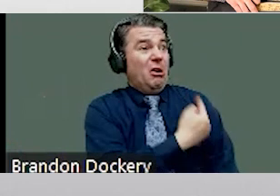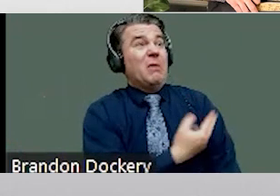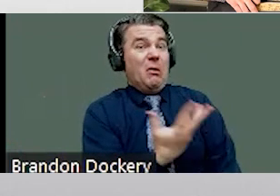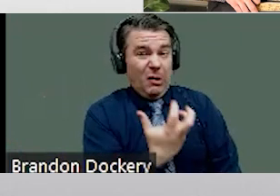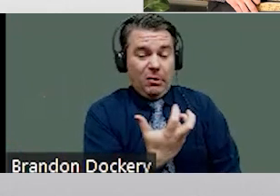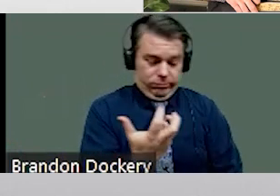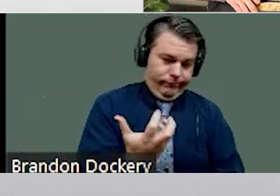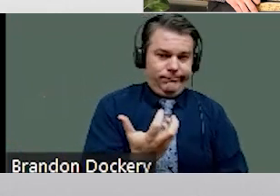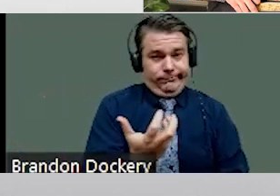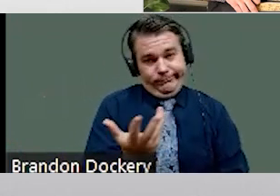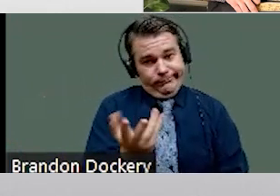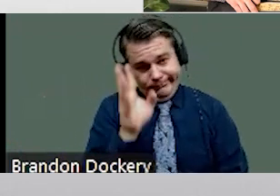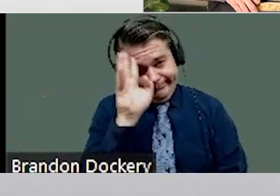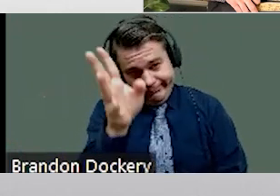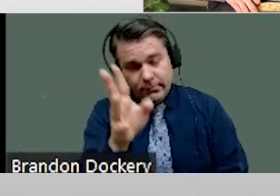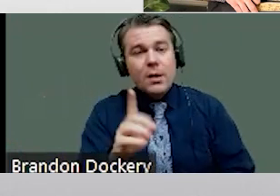the institution.